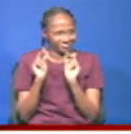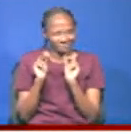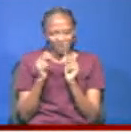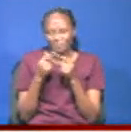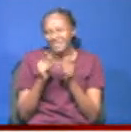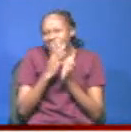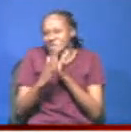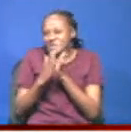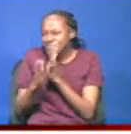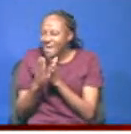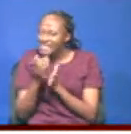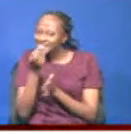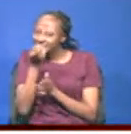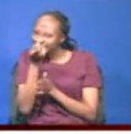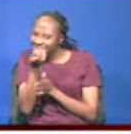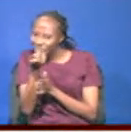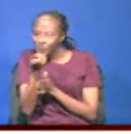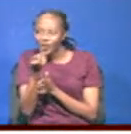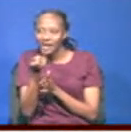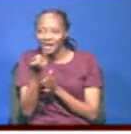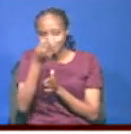if I will be sorry.